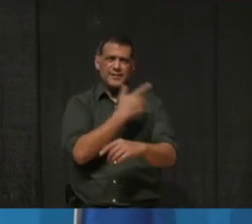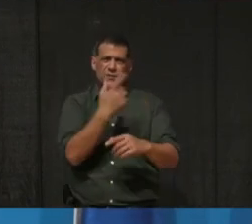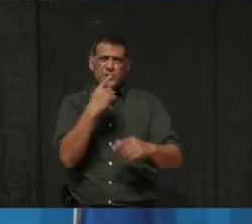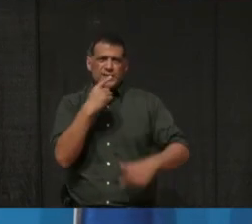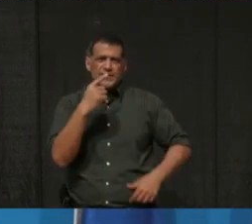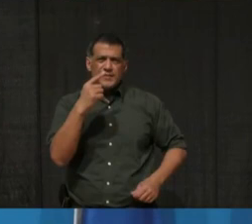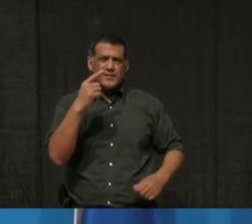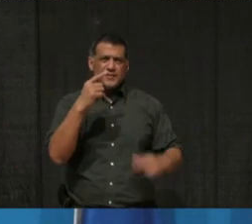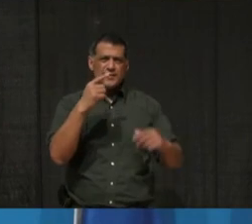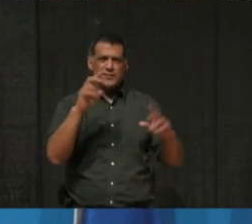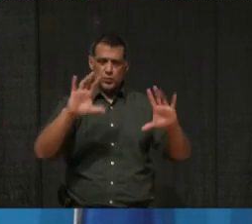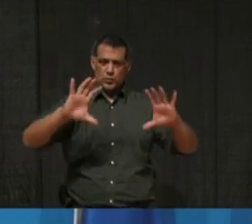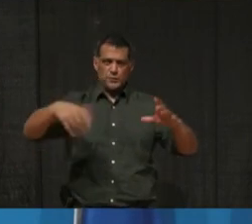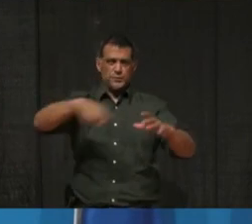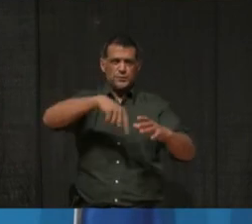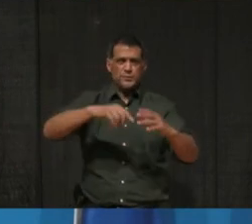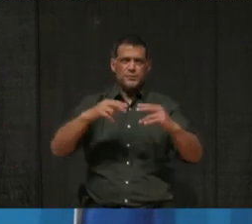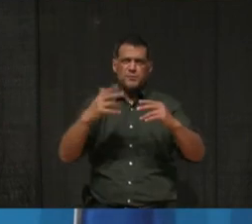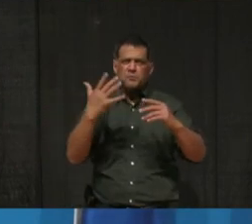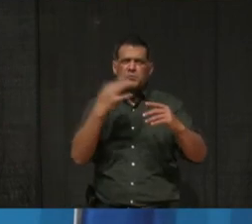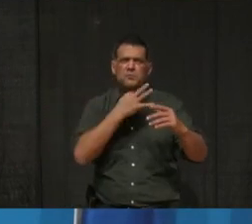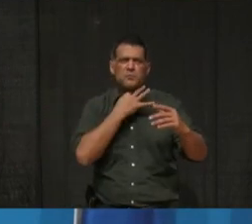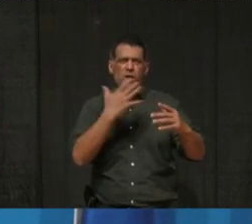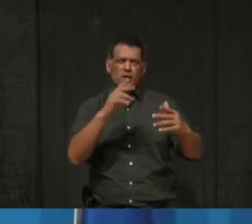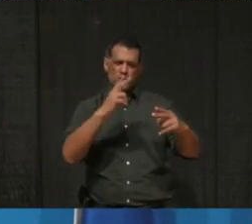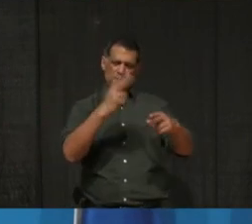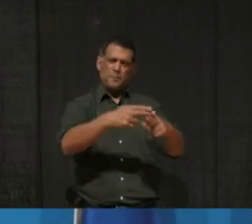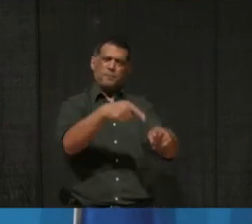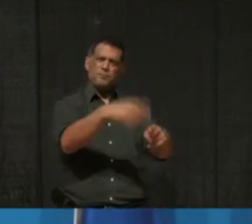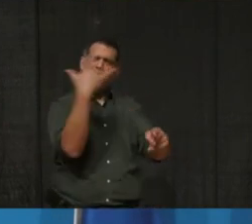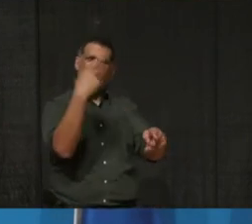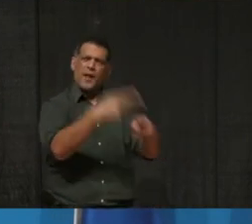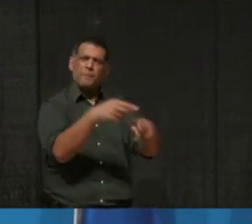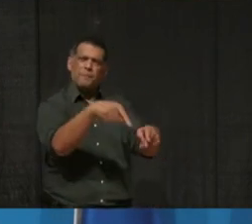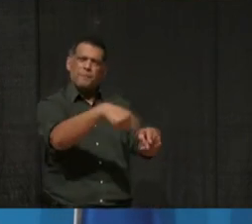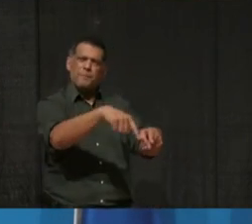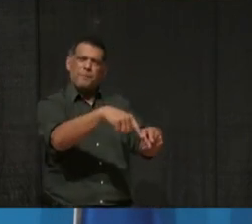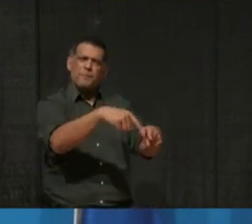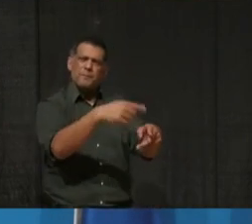do you think he did this choice or had this choice,